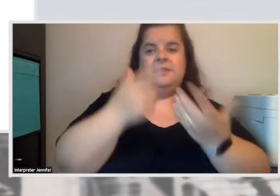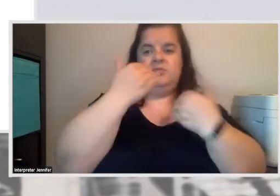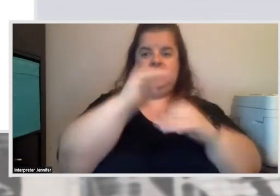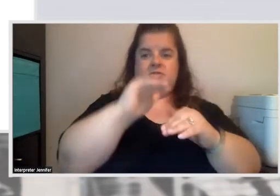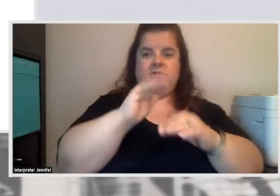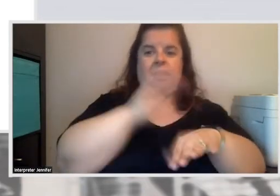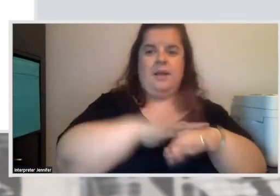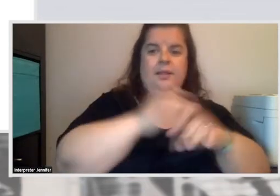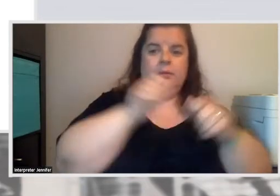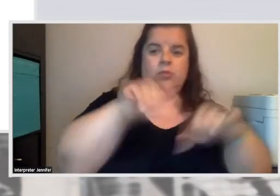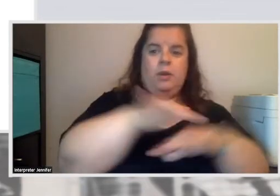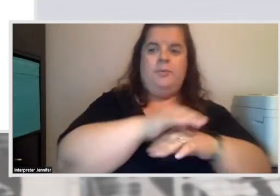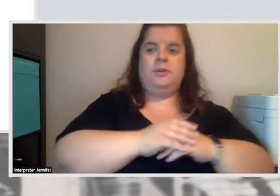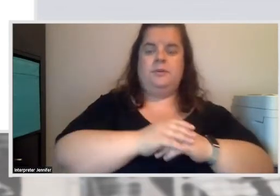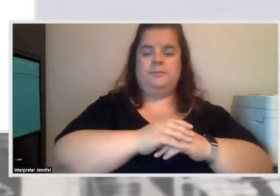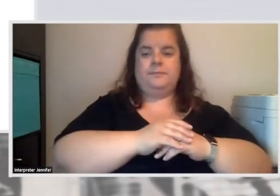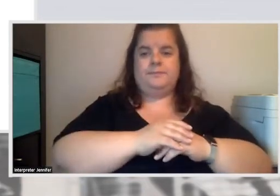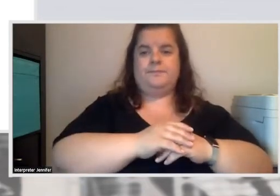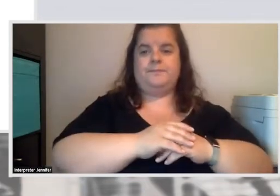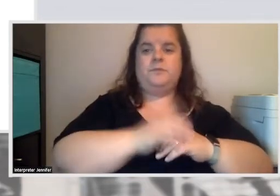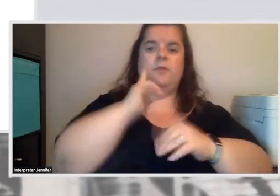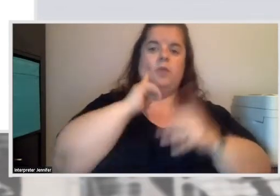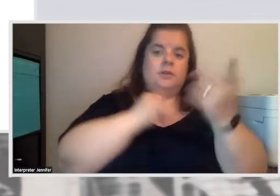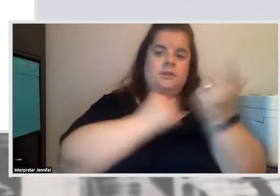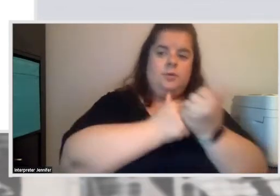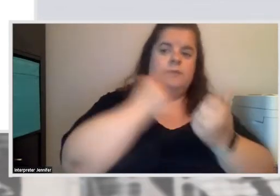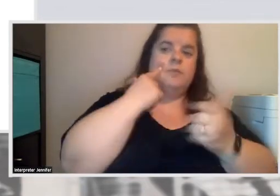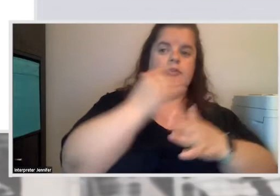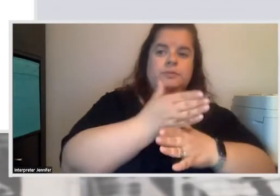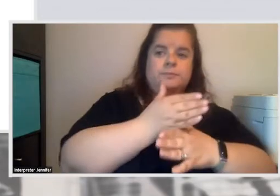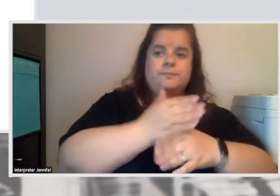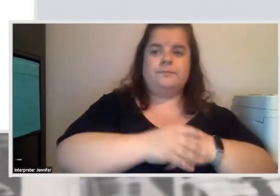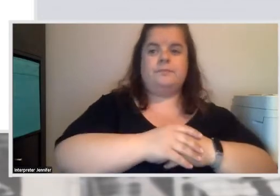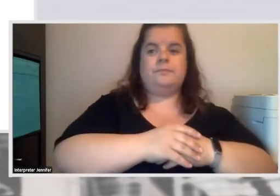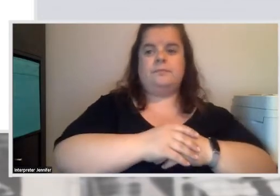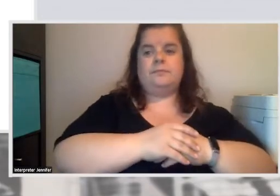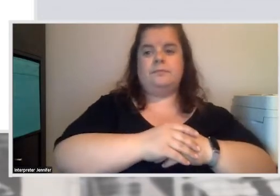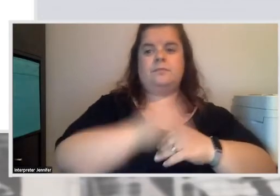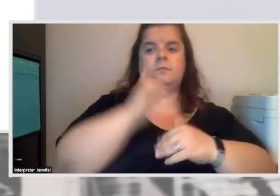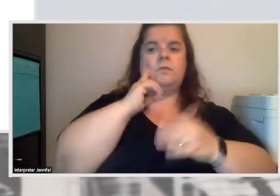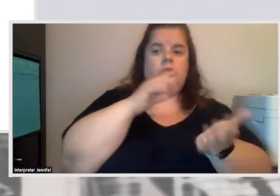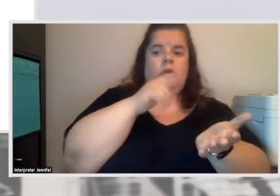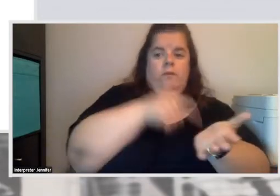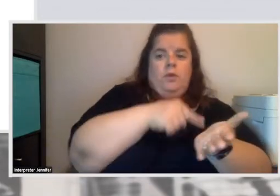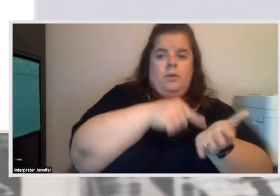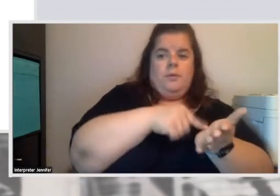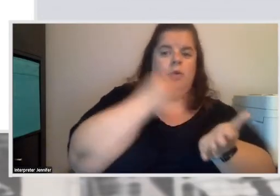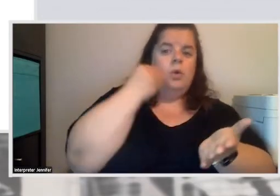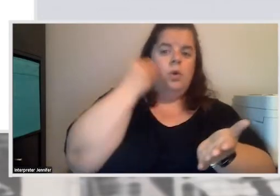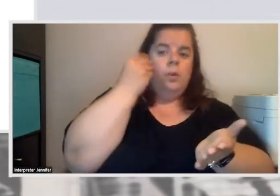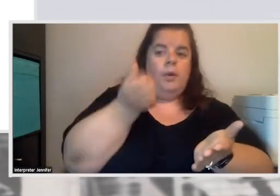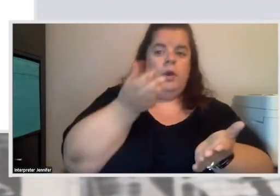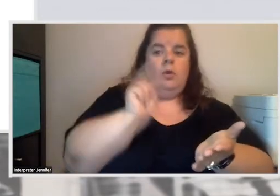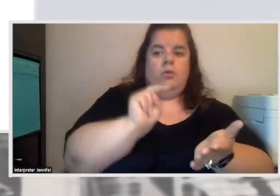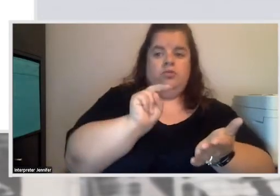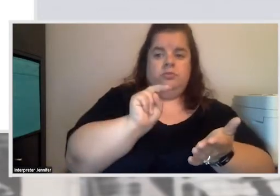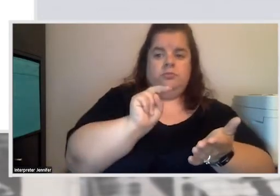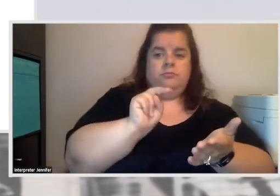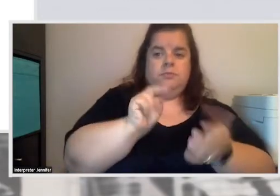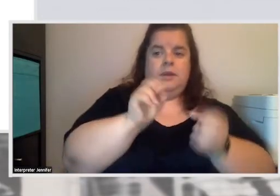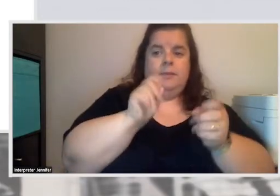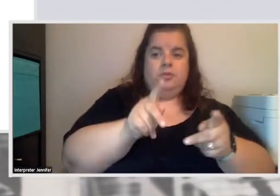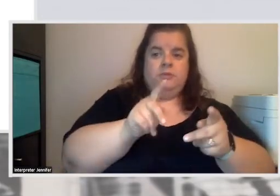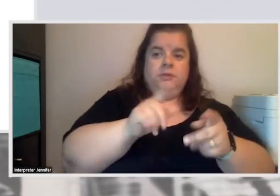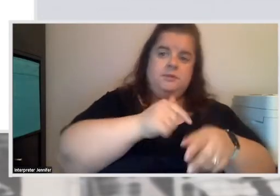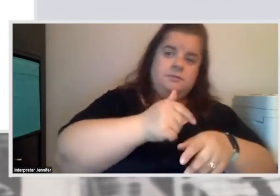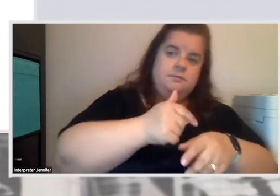funds supported, ensuring that the affordable homeownership opportunity is passed on to future buyers as